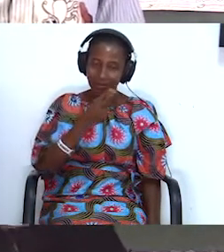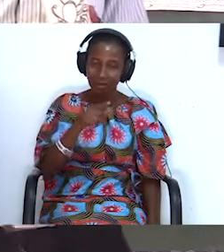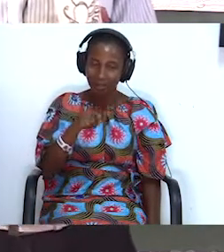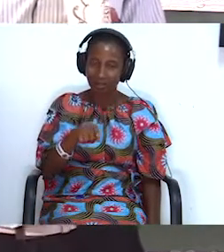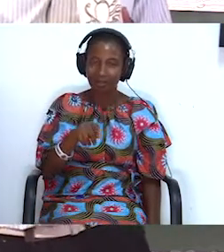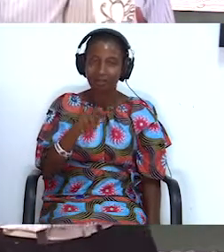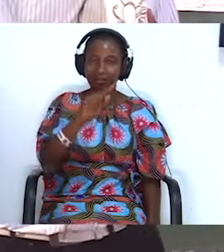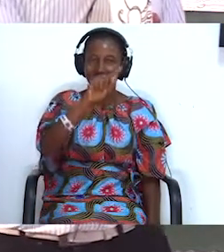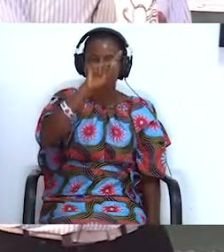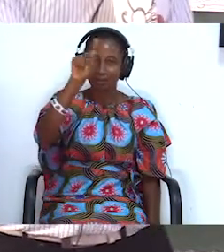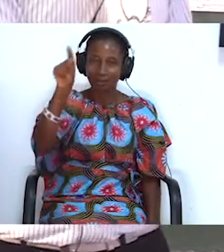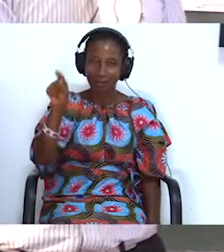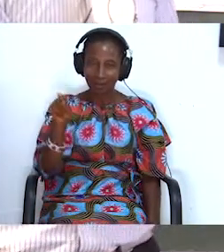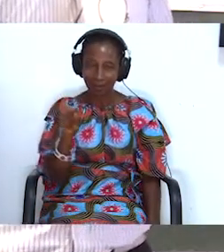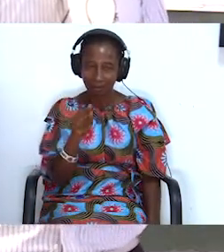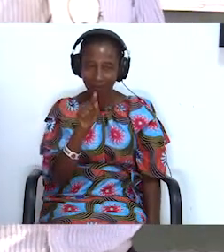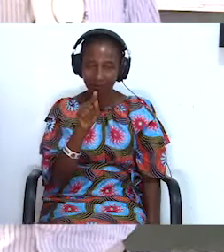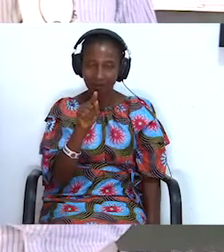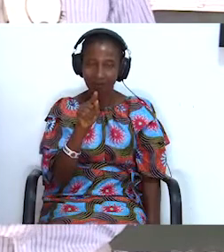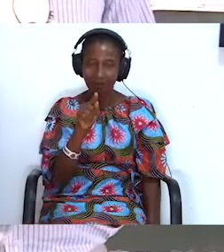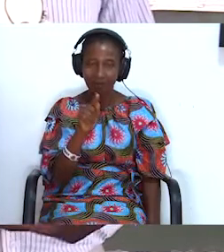Who wants to come and write it for me on the board?